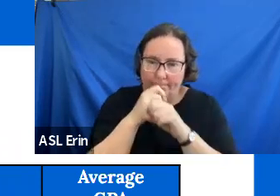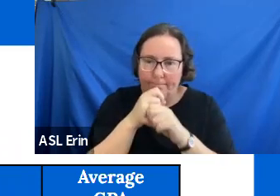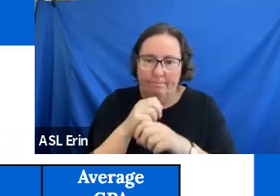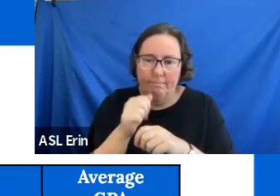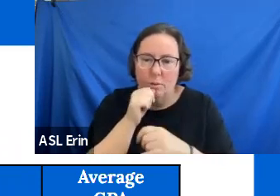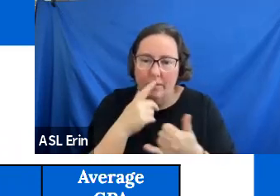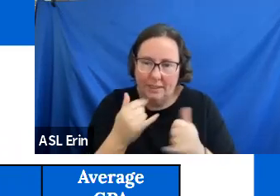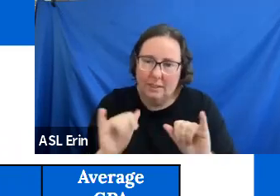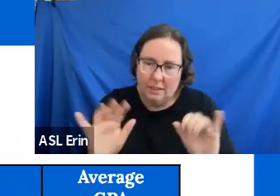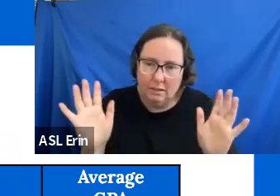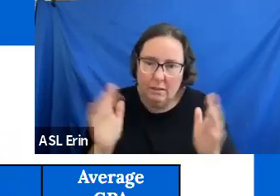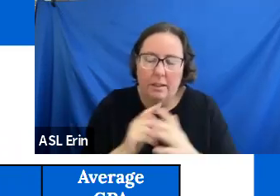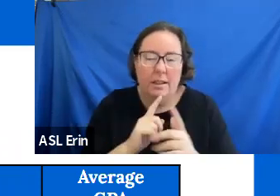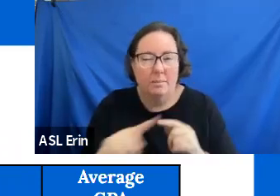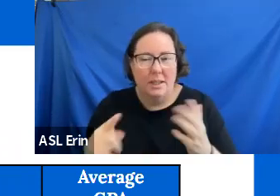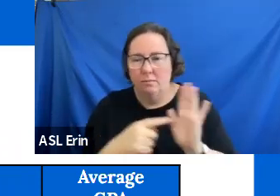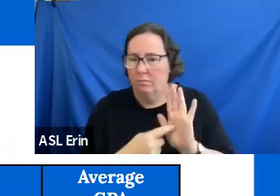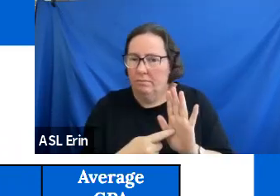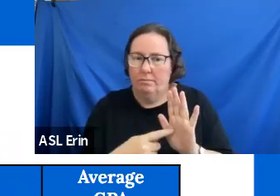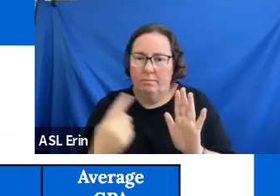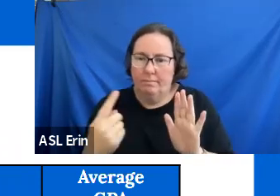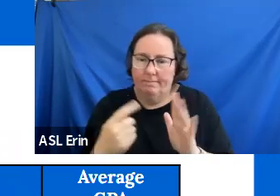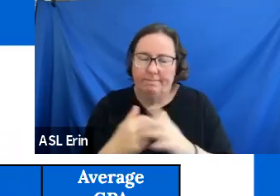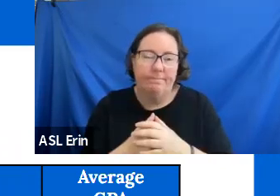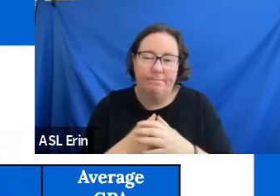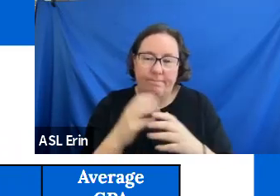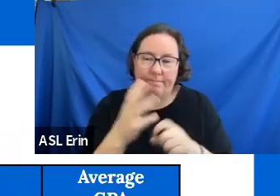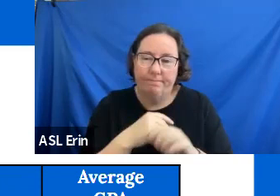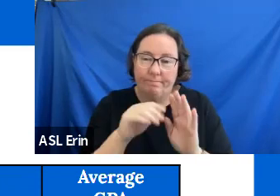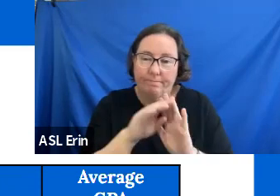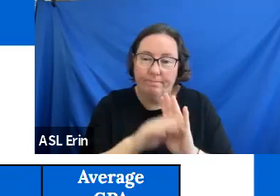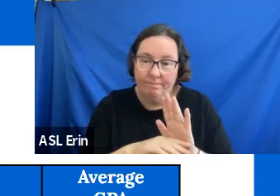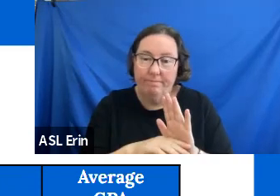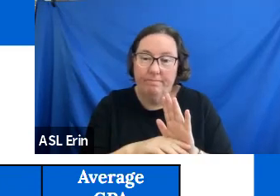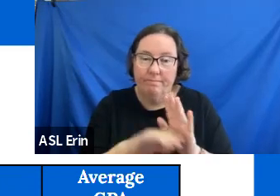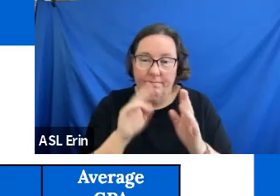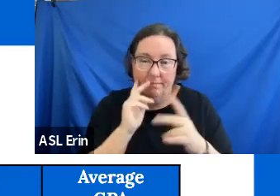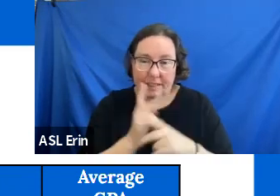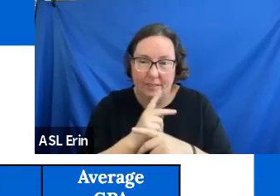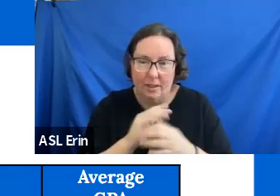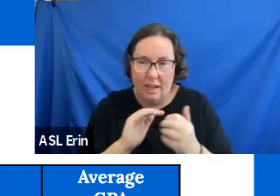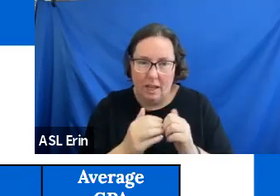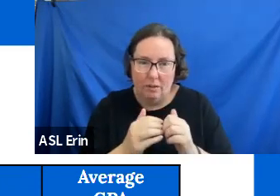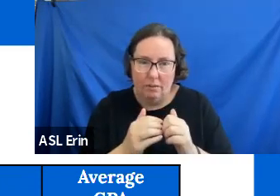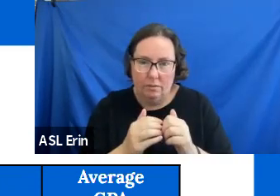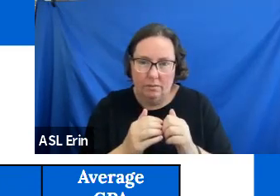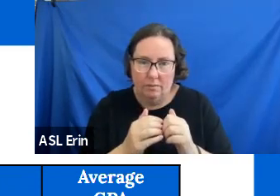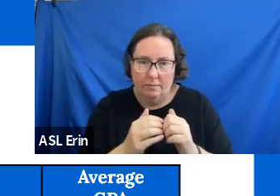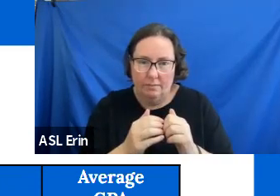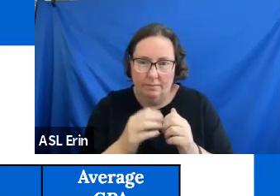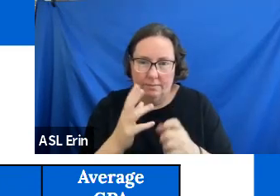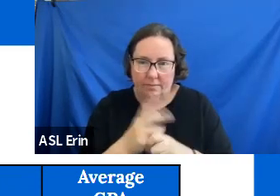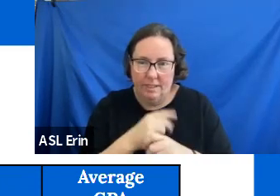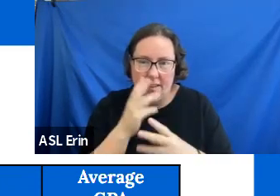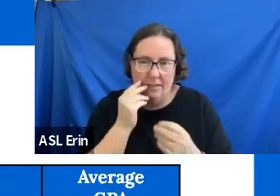to, how can we get the listing of those zip codes so that we can figure out how we can get to that